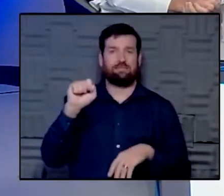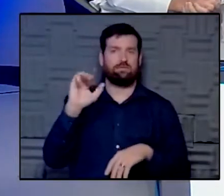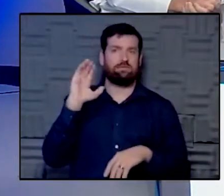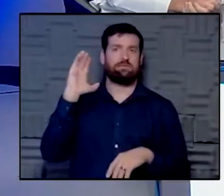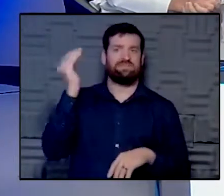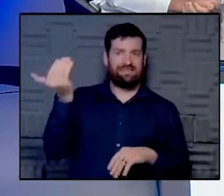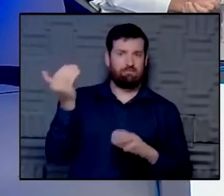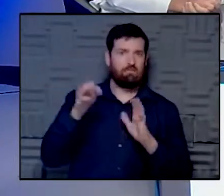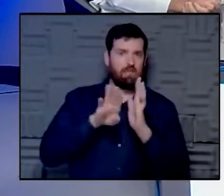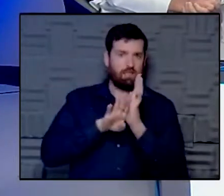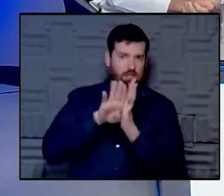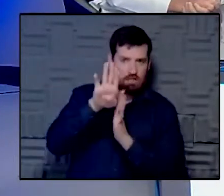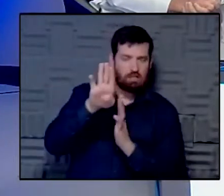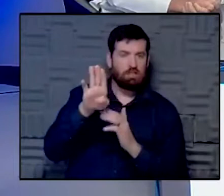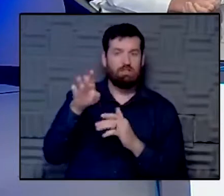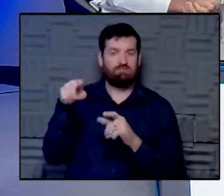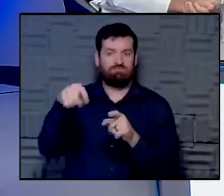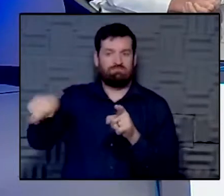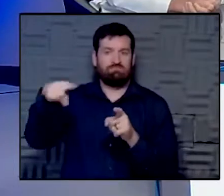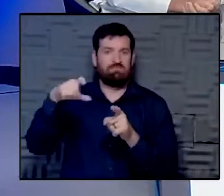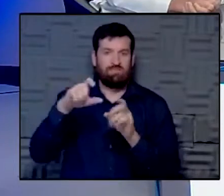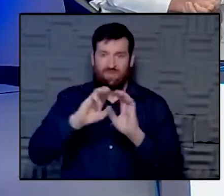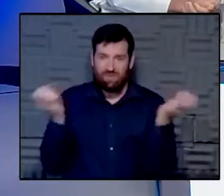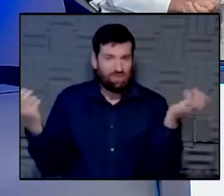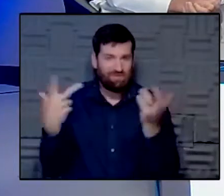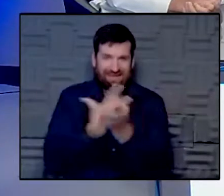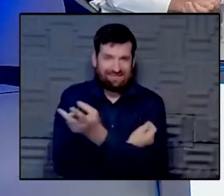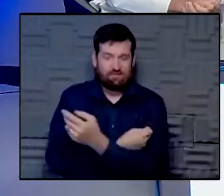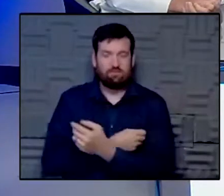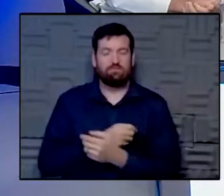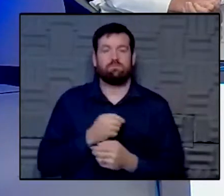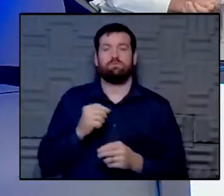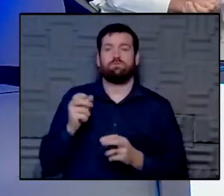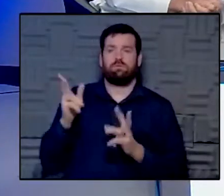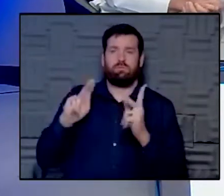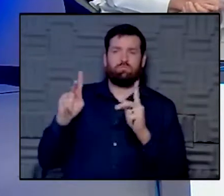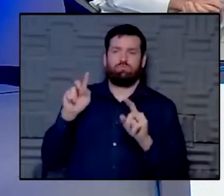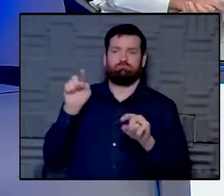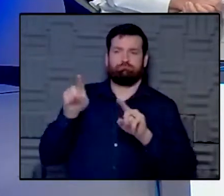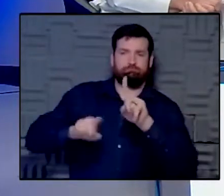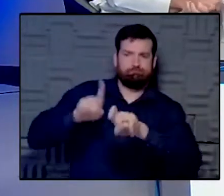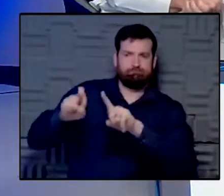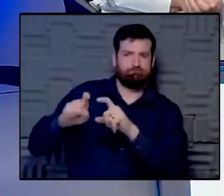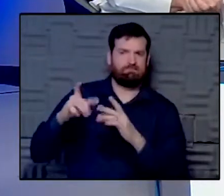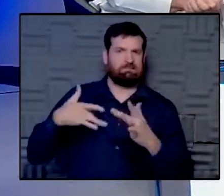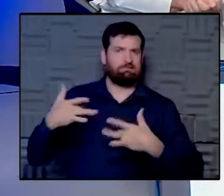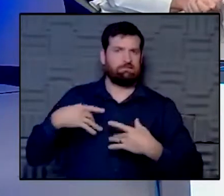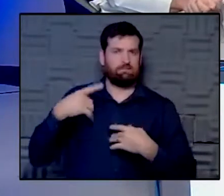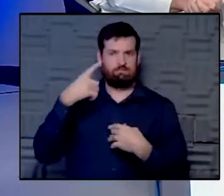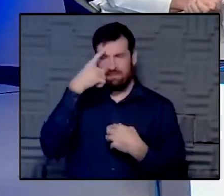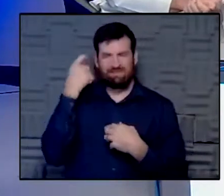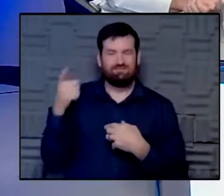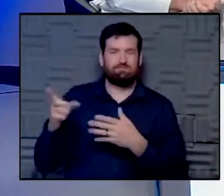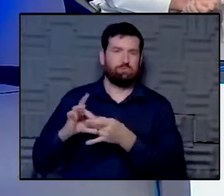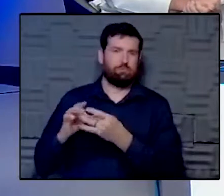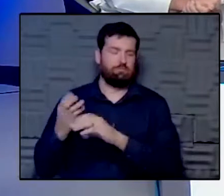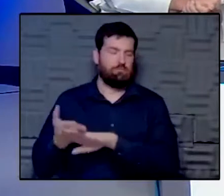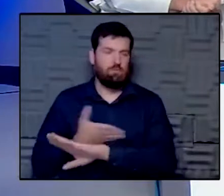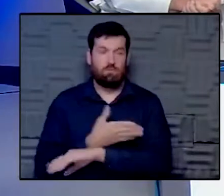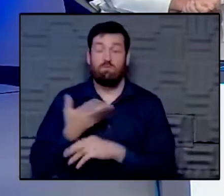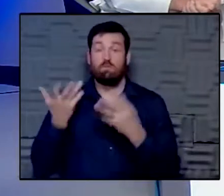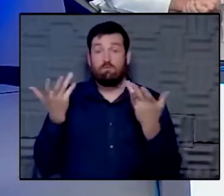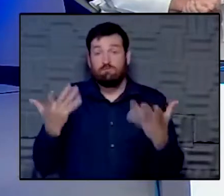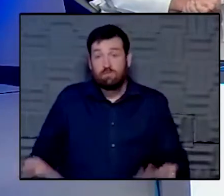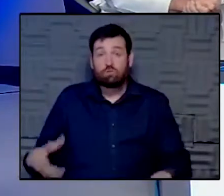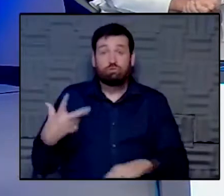rising, specifically in unvaccinated people. Some health officials who were interviewed were worried that this is because, and we've talked about this before, that people who've gotten their